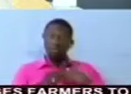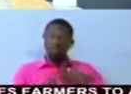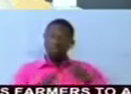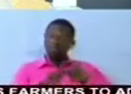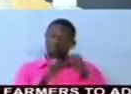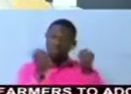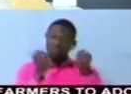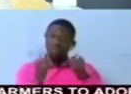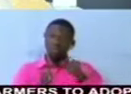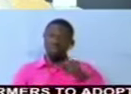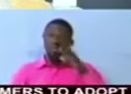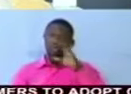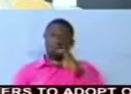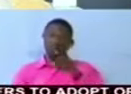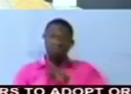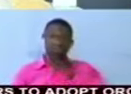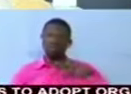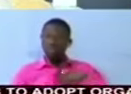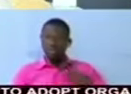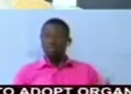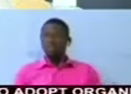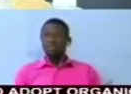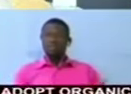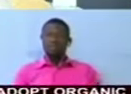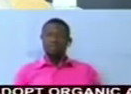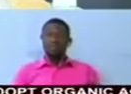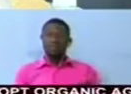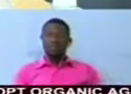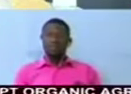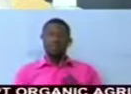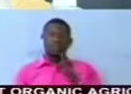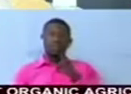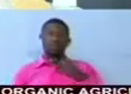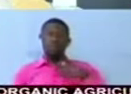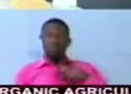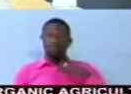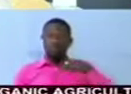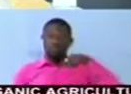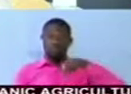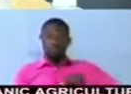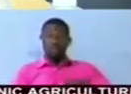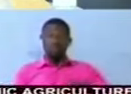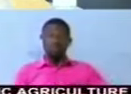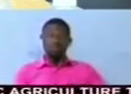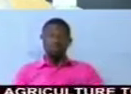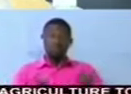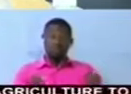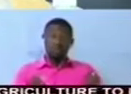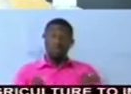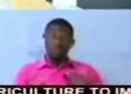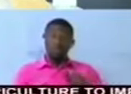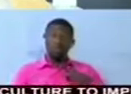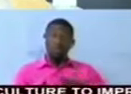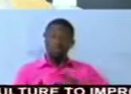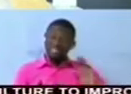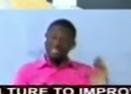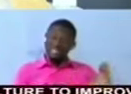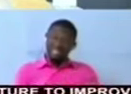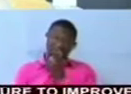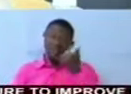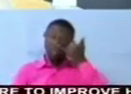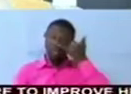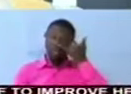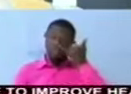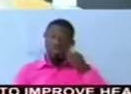Anything that can spoil this country, you don't need it, you don't want it. At least drug bobu nonu mu meuna genn parce que su gennu dina yaqa suñ